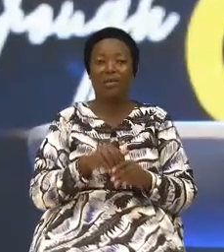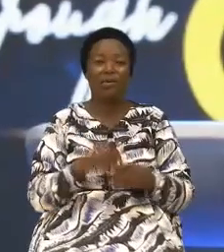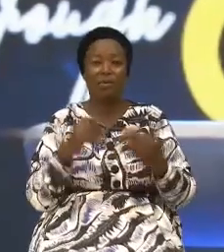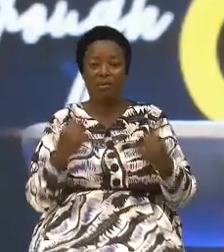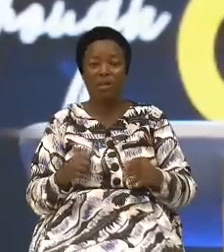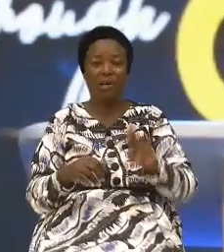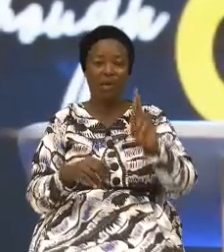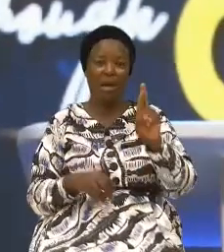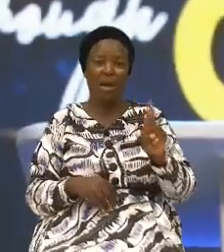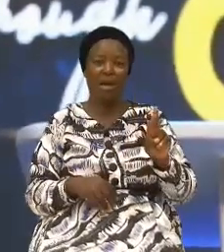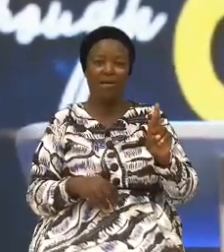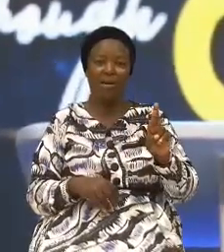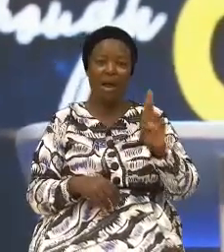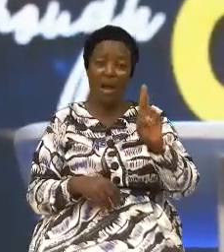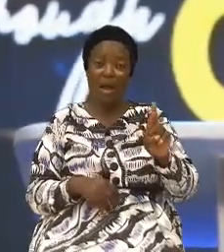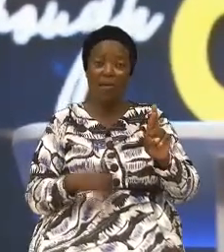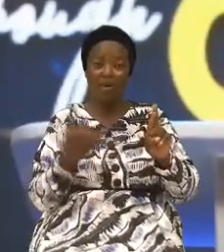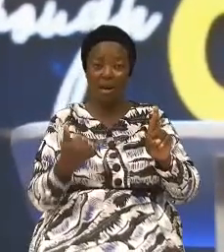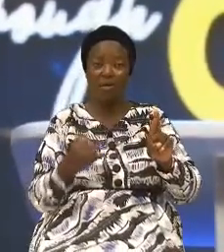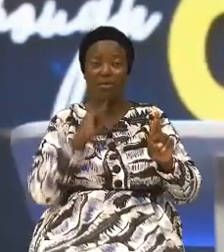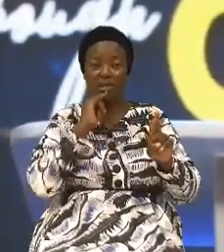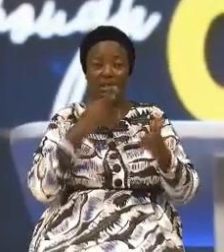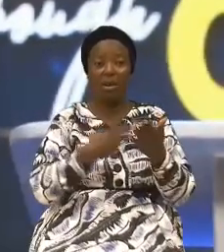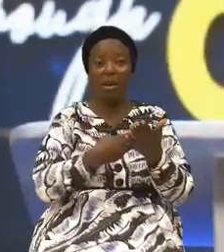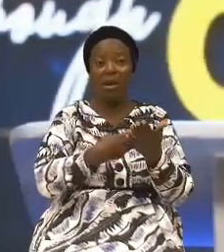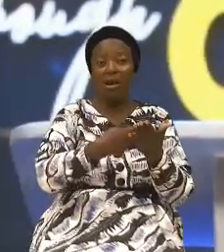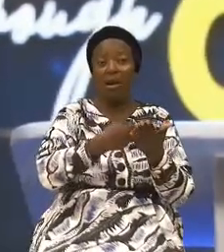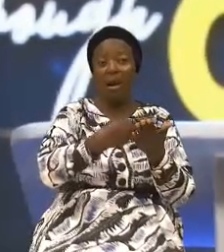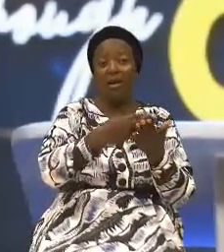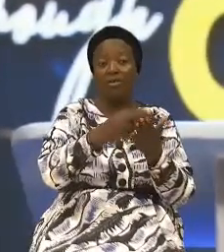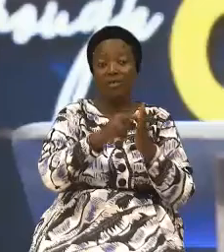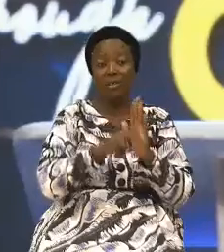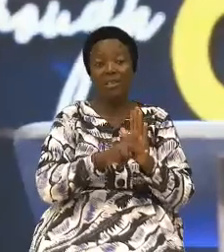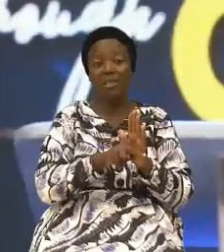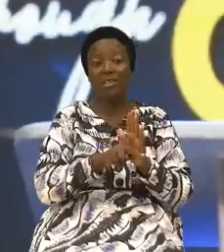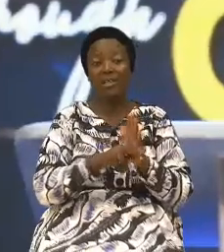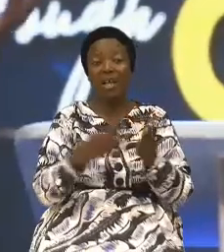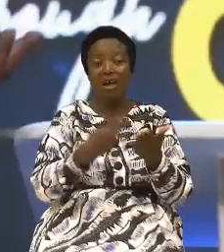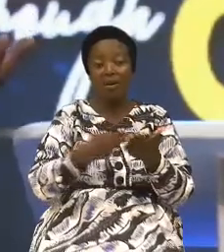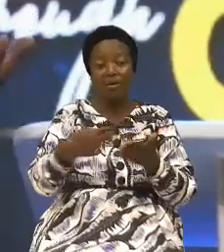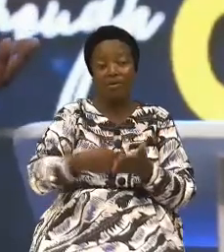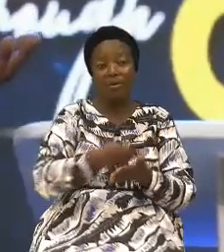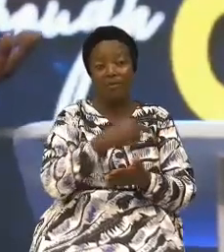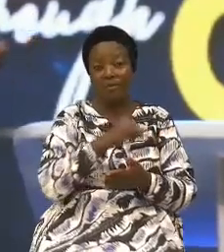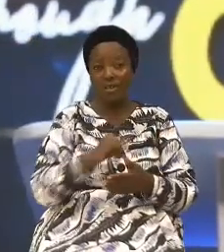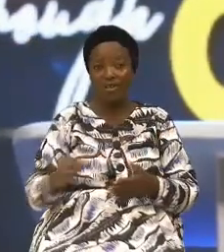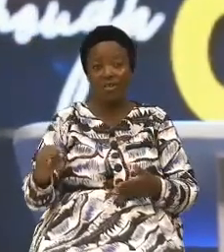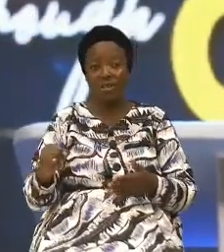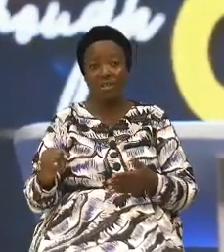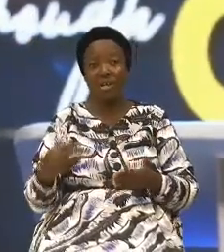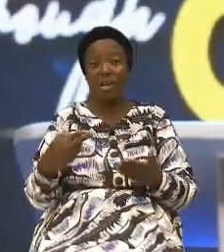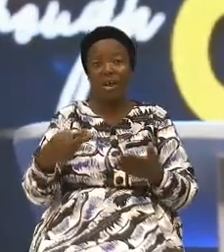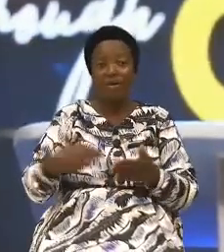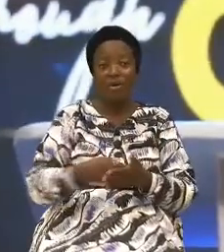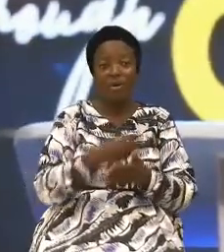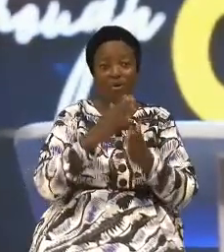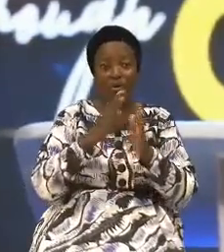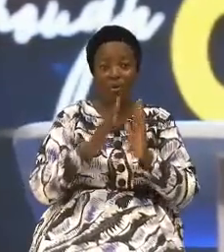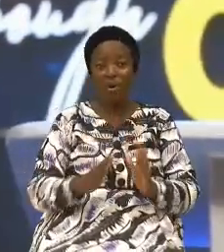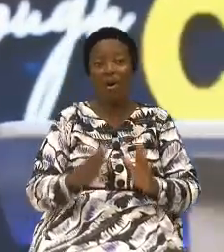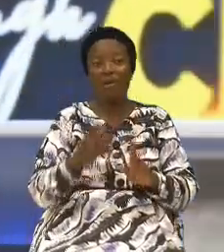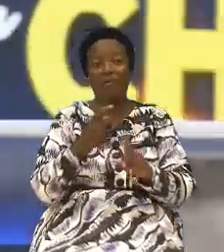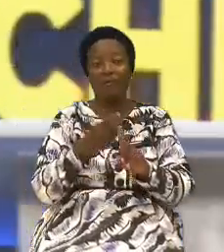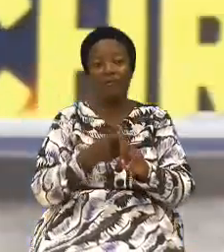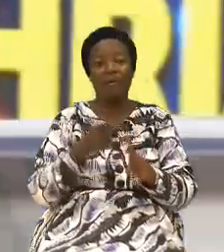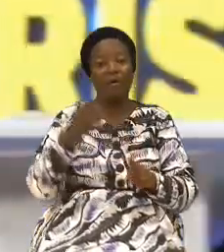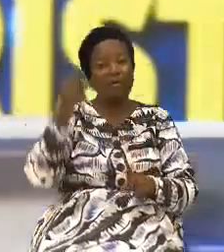R is righteousness, refreshing, renewal from his reign.